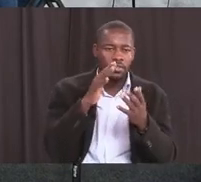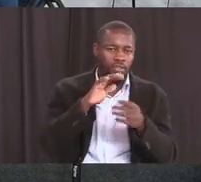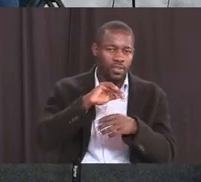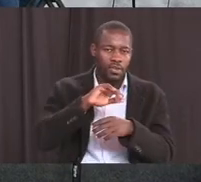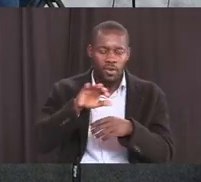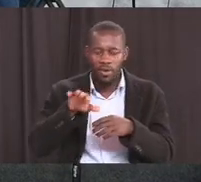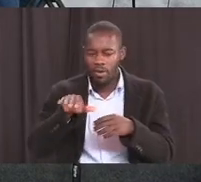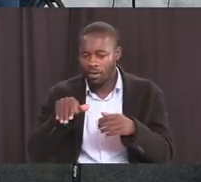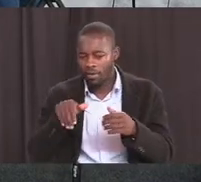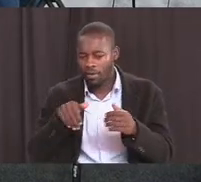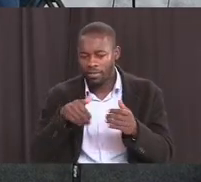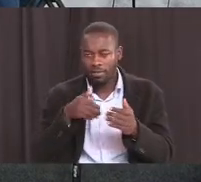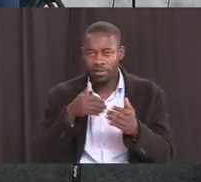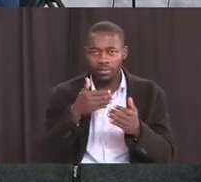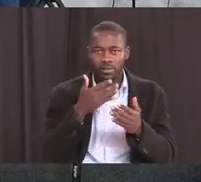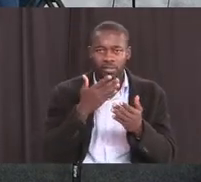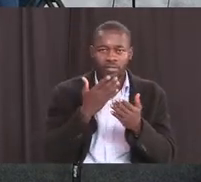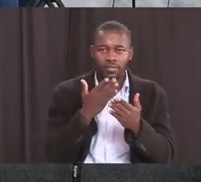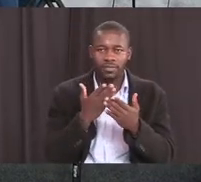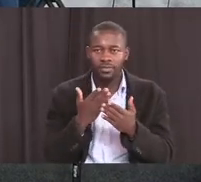earth shakes.